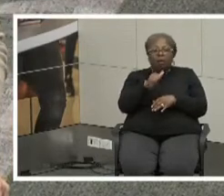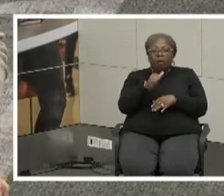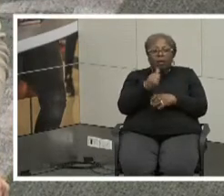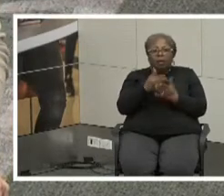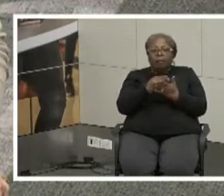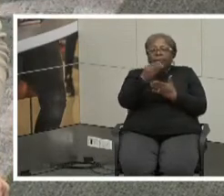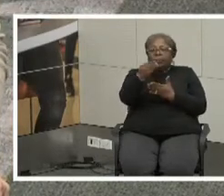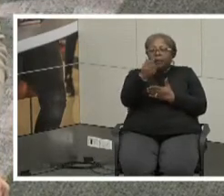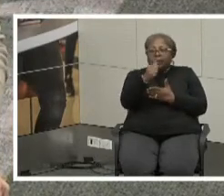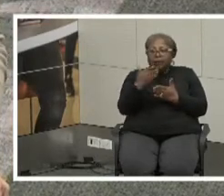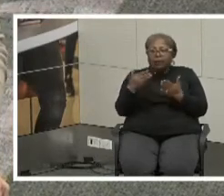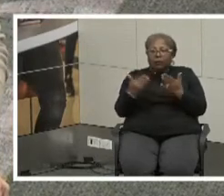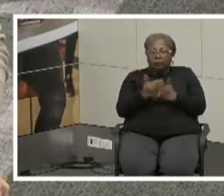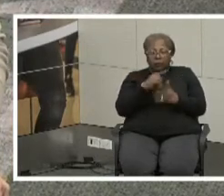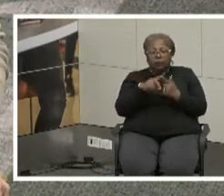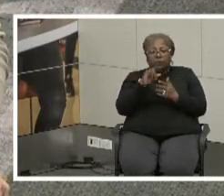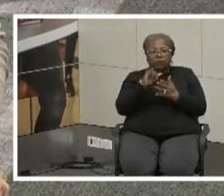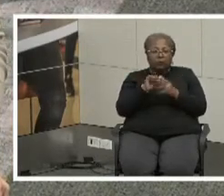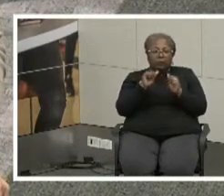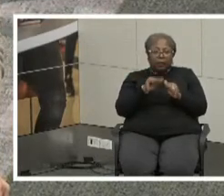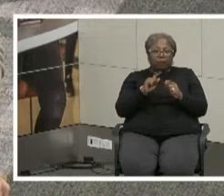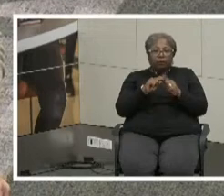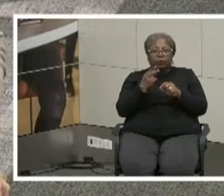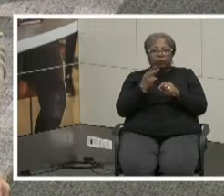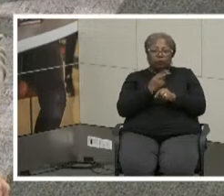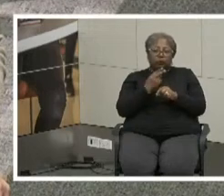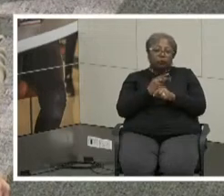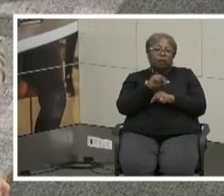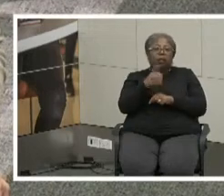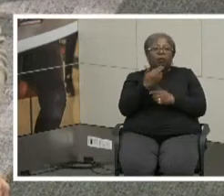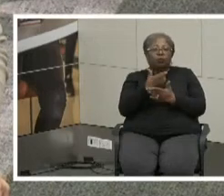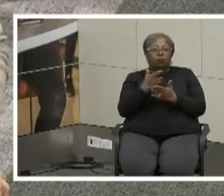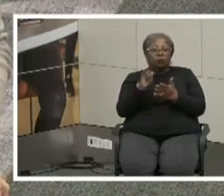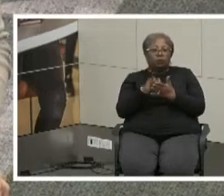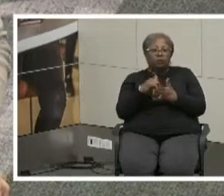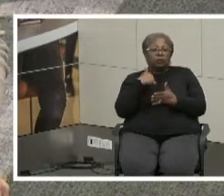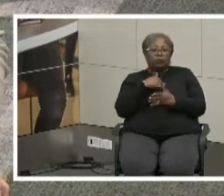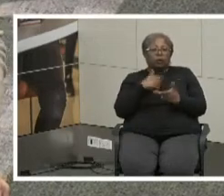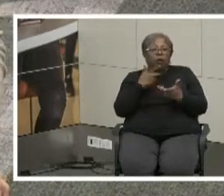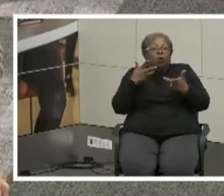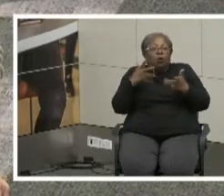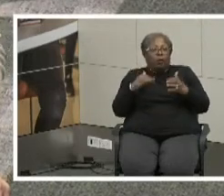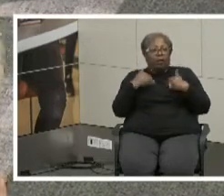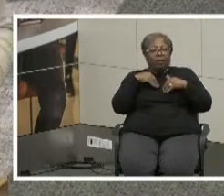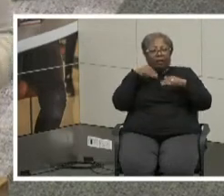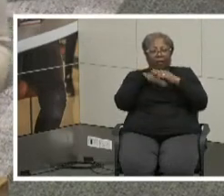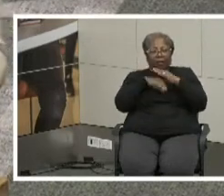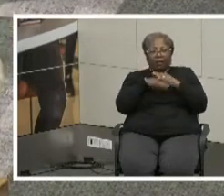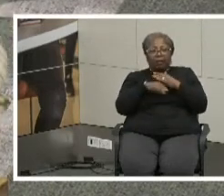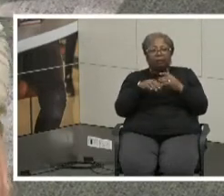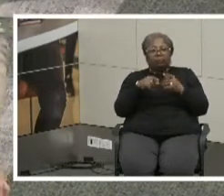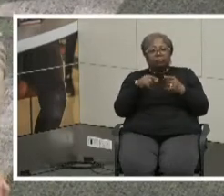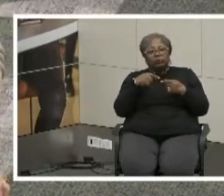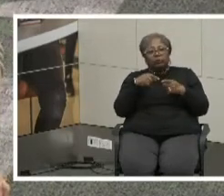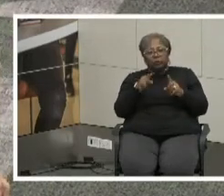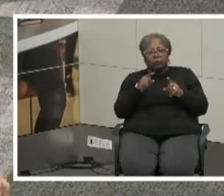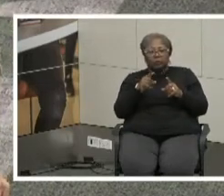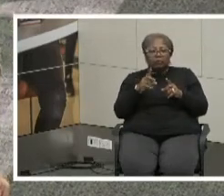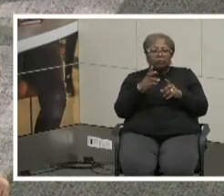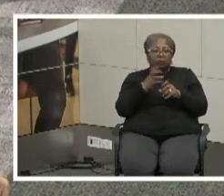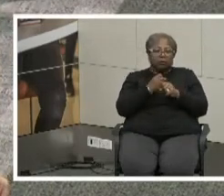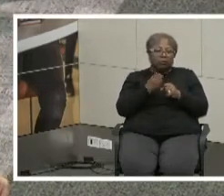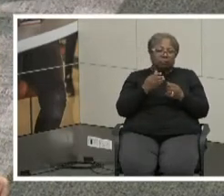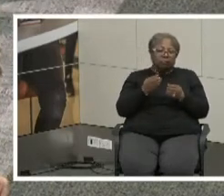anything new to do this we're able to use the underlying resources that we already have access to um while just building the additional